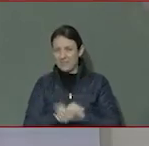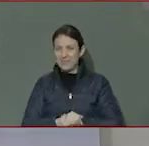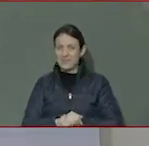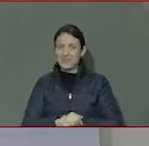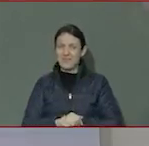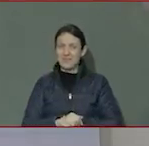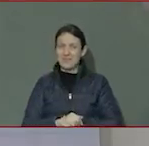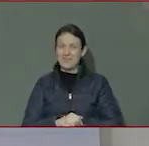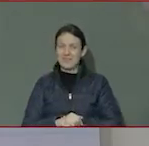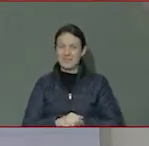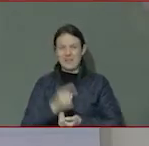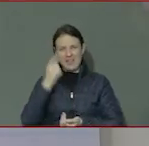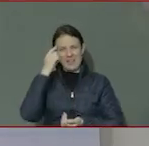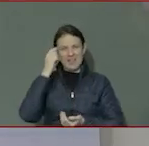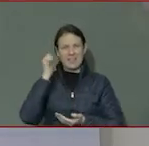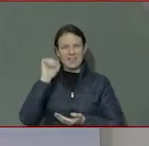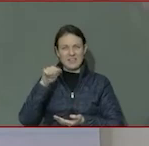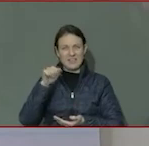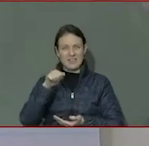Certain you have.